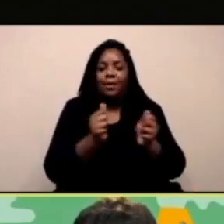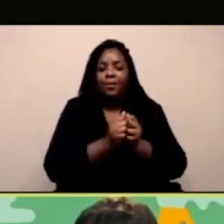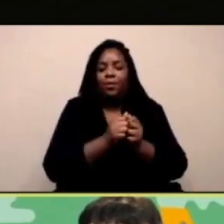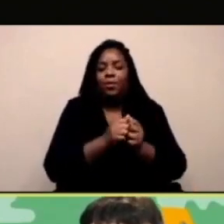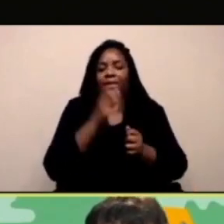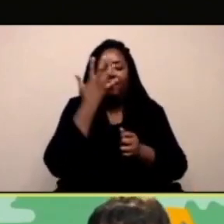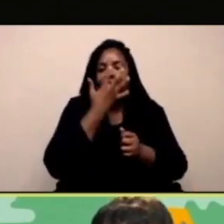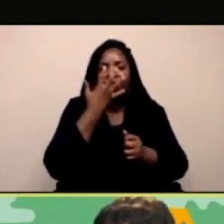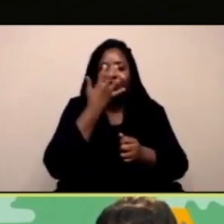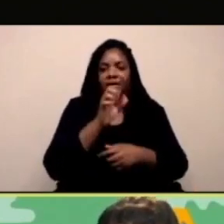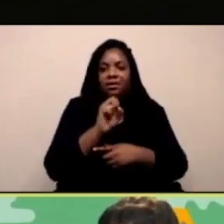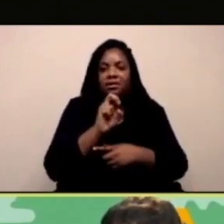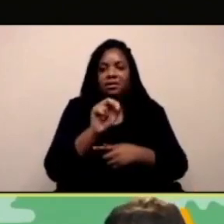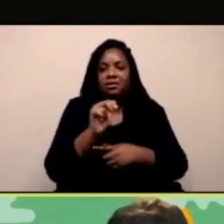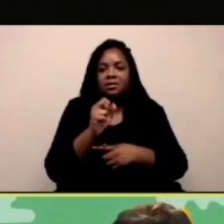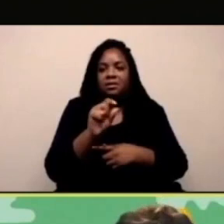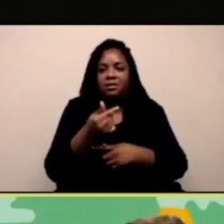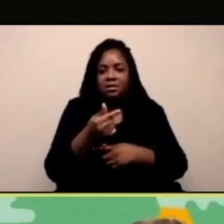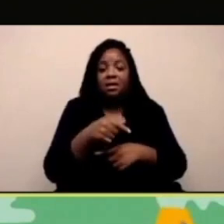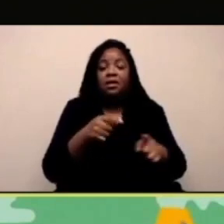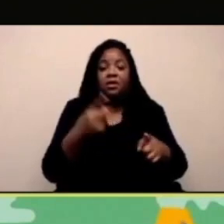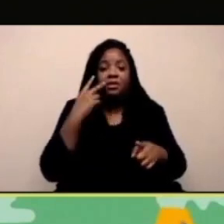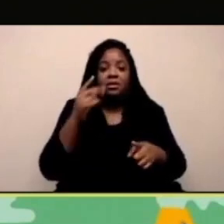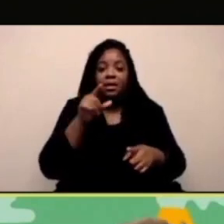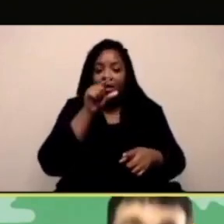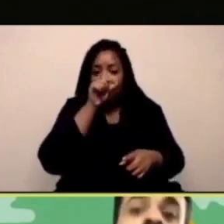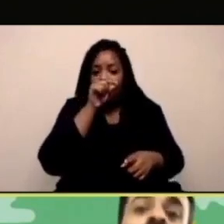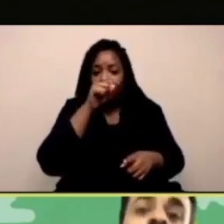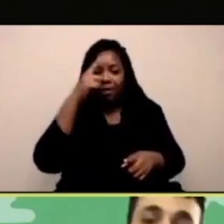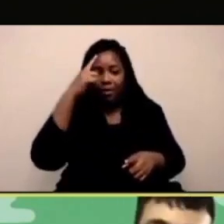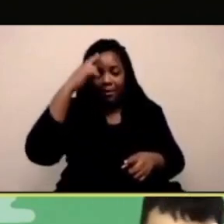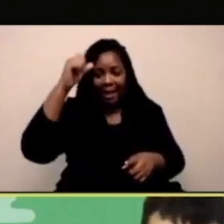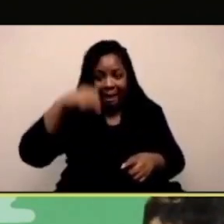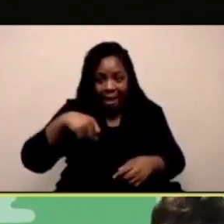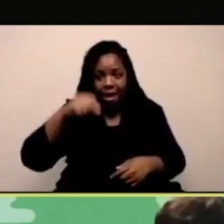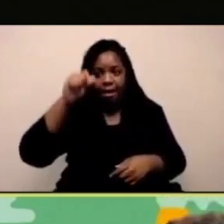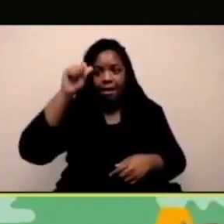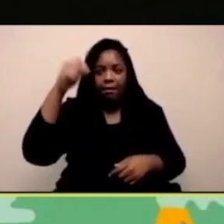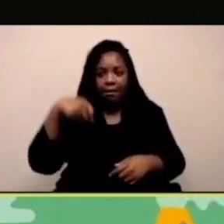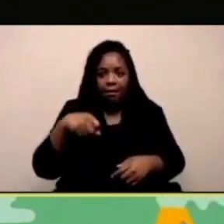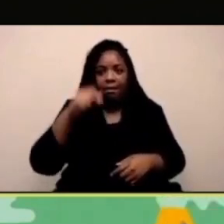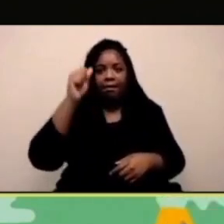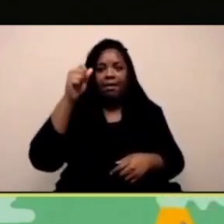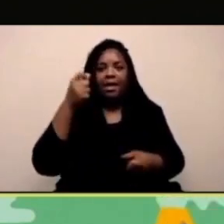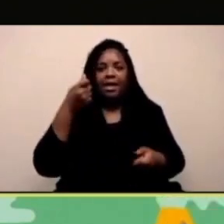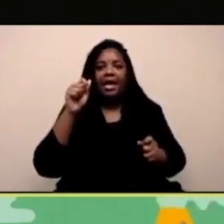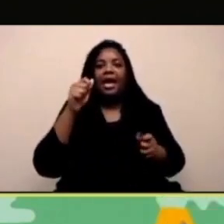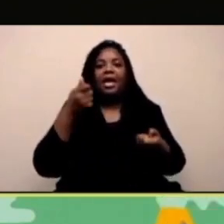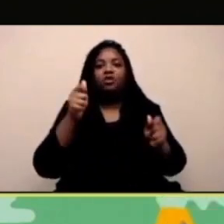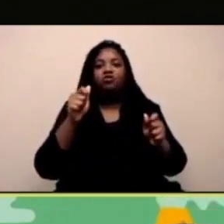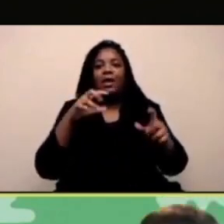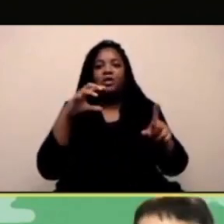So now, in this case, the bird is just stuck to the top of my head, so I can move it around, and then I try to catch the